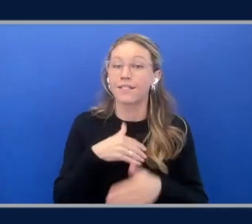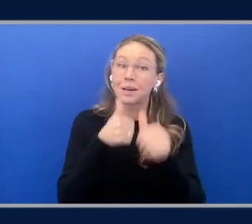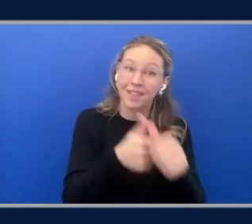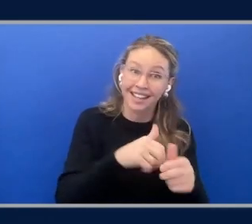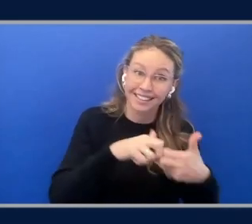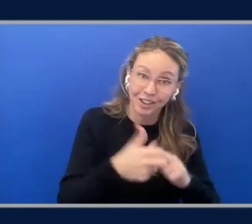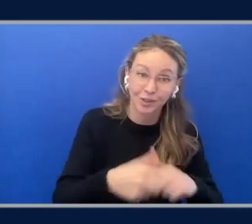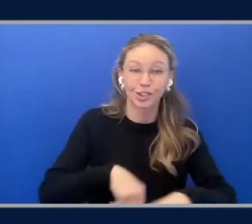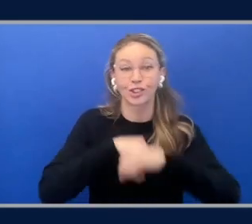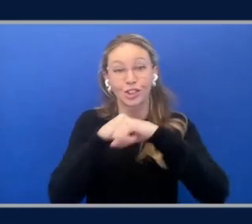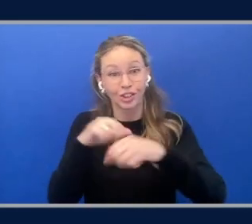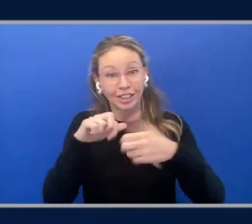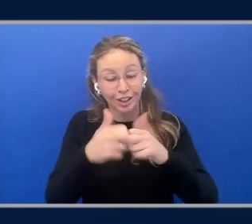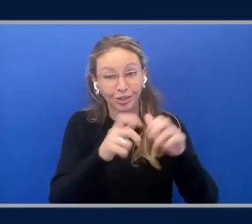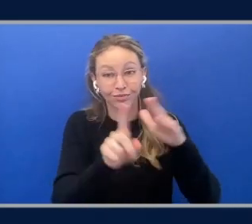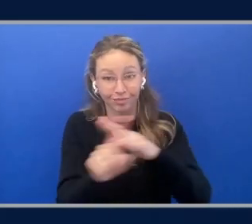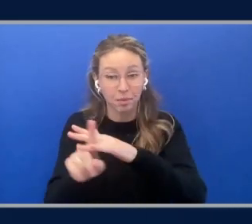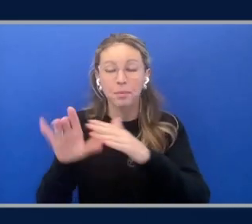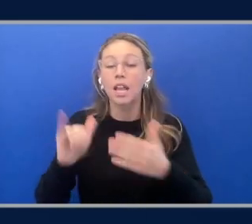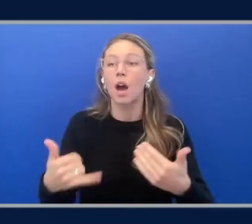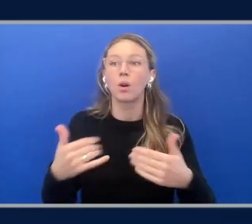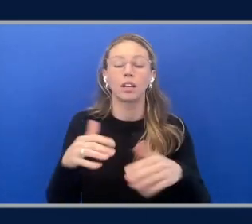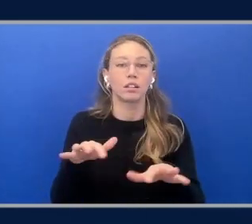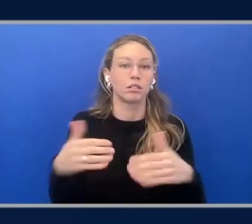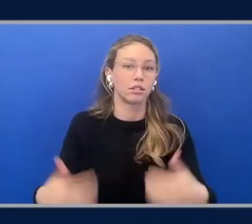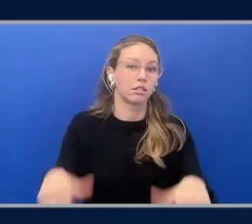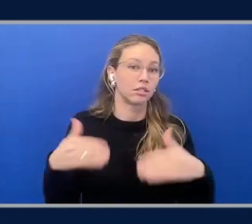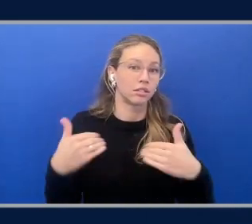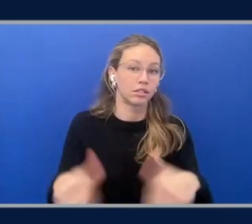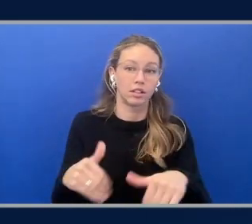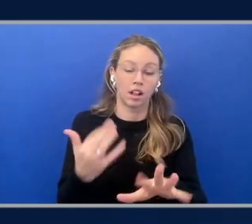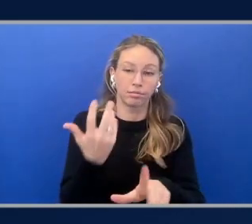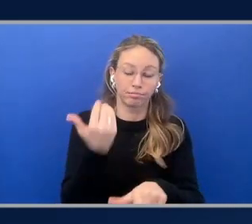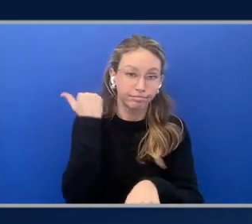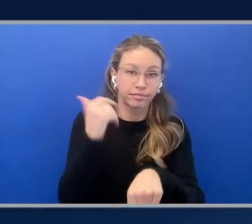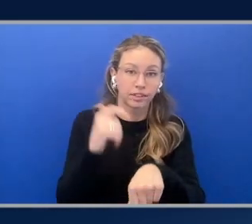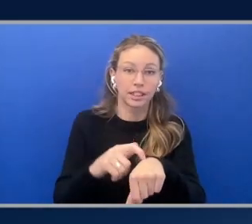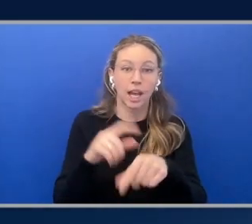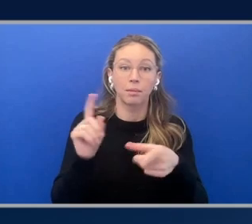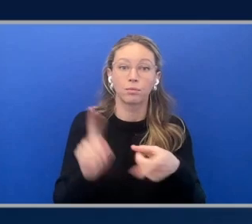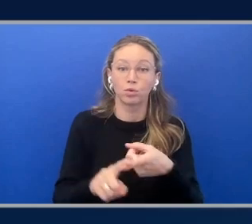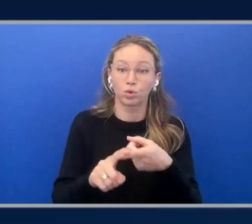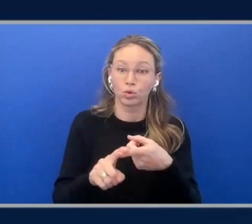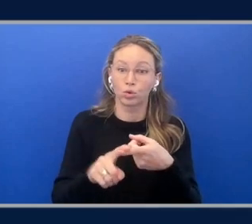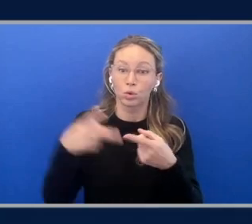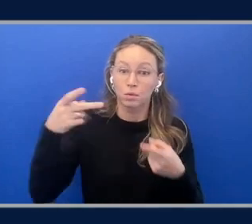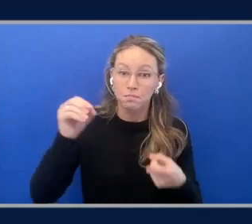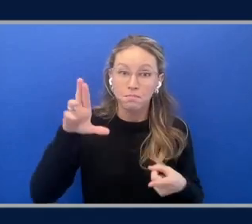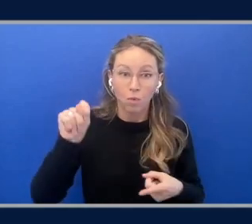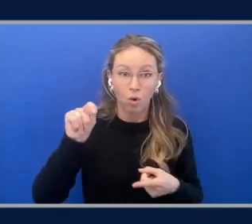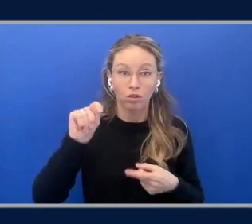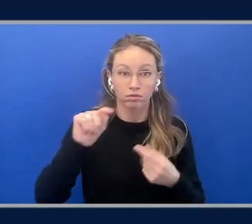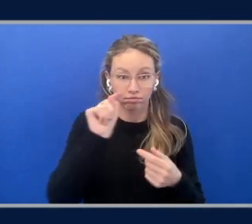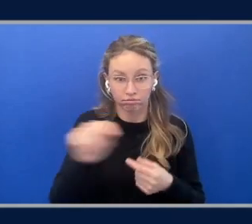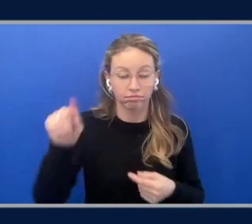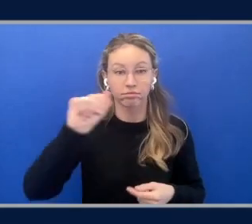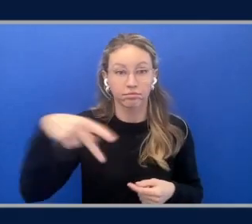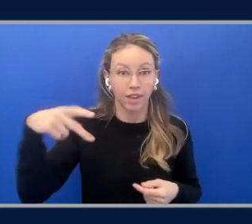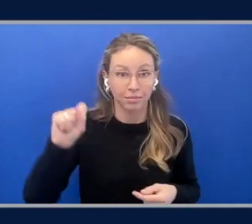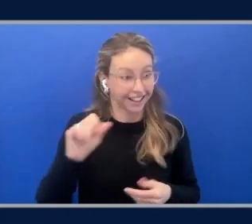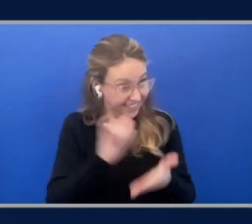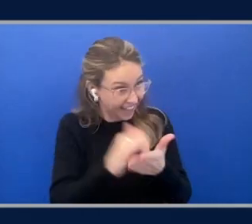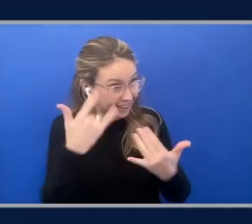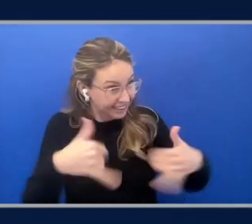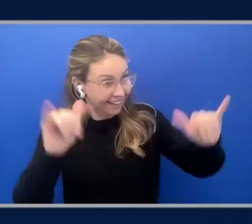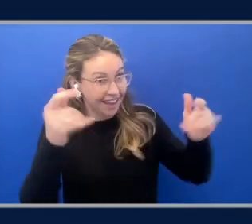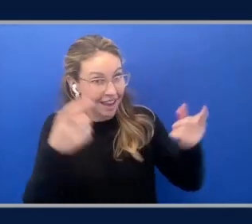the problem is, it is taking so long to actually port these applications. Yes. Because, right? Like, and that's why it's still happening. Right. They